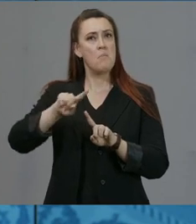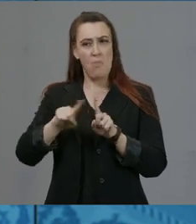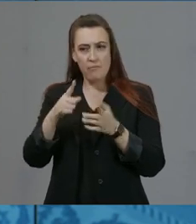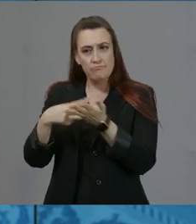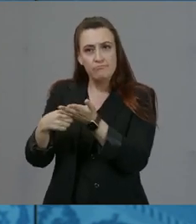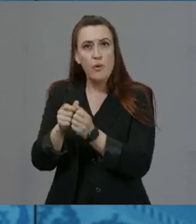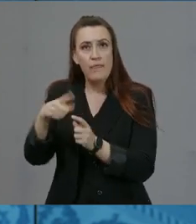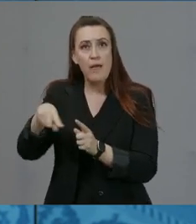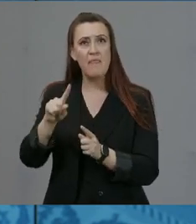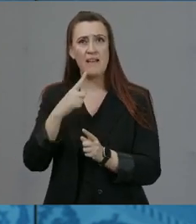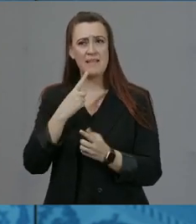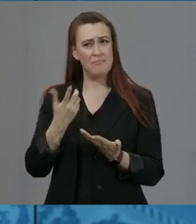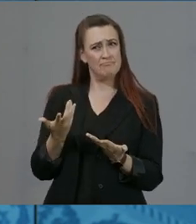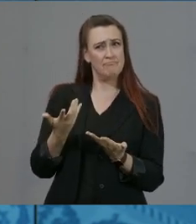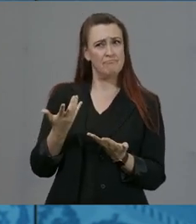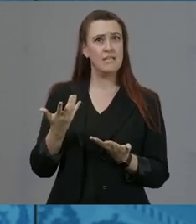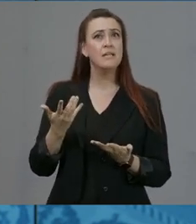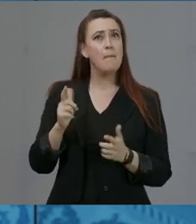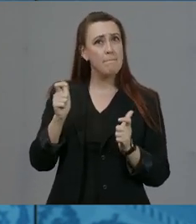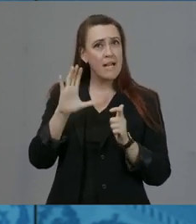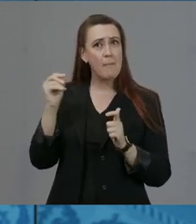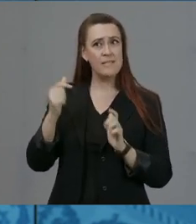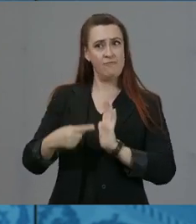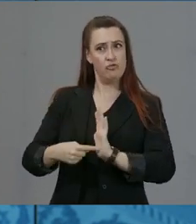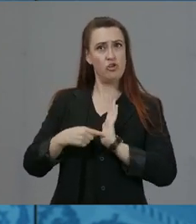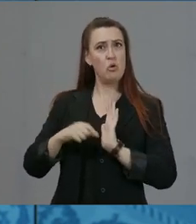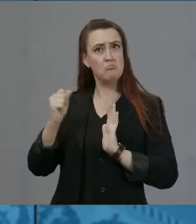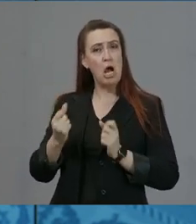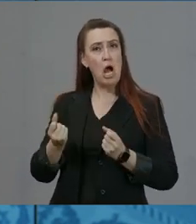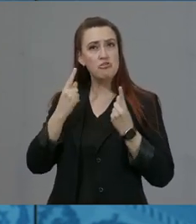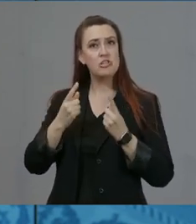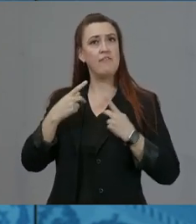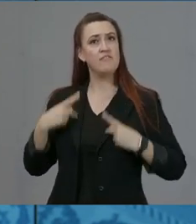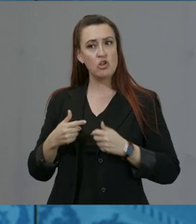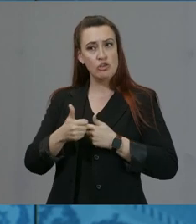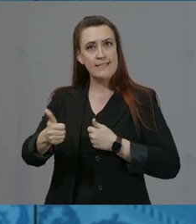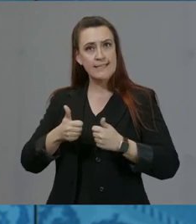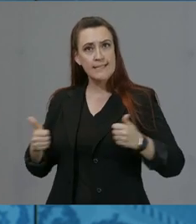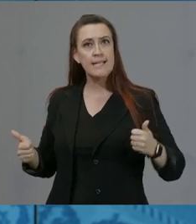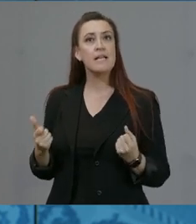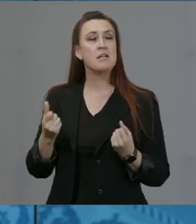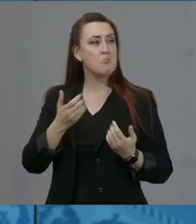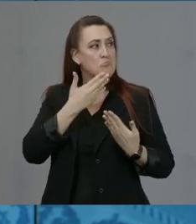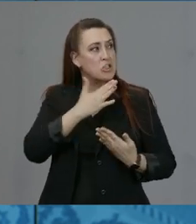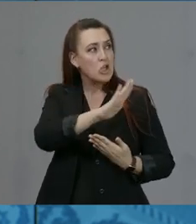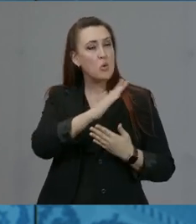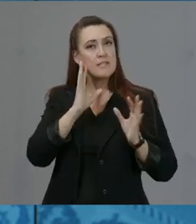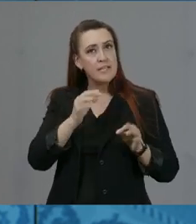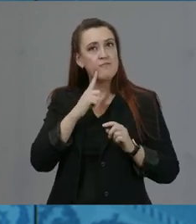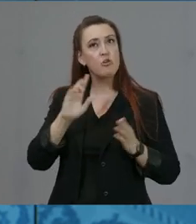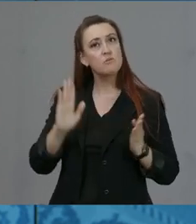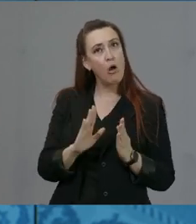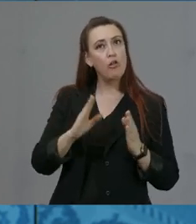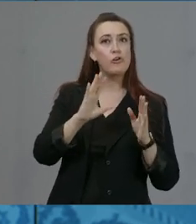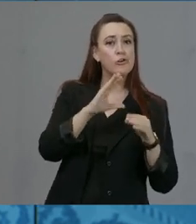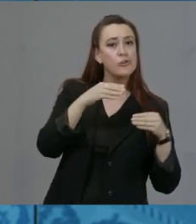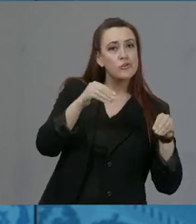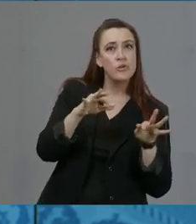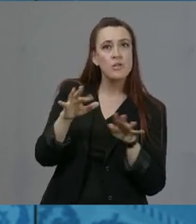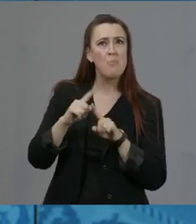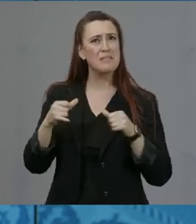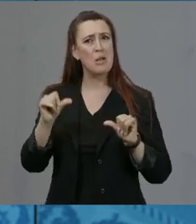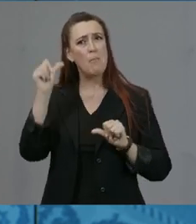the big companies have shown us they understand physical distancing and they appreciate what you've done for the small retailers. But we still have bars that are closed, we